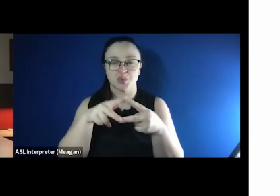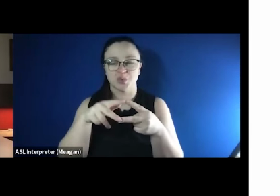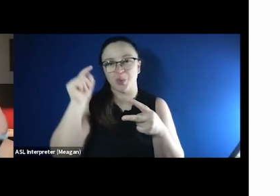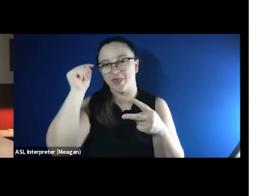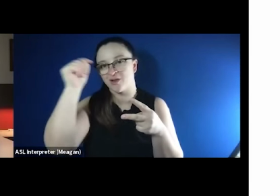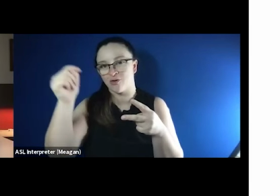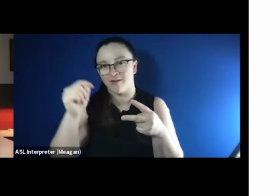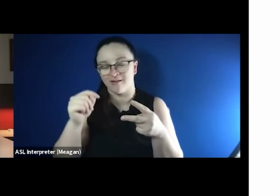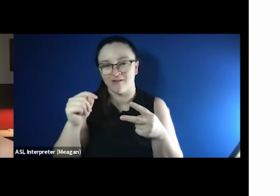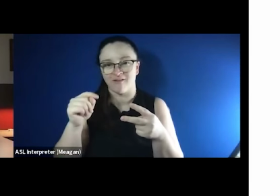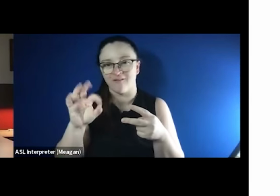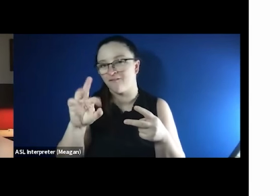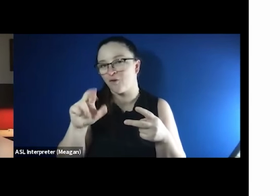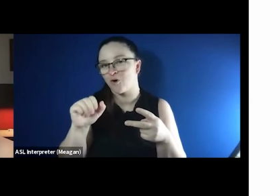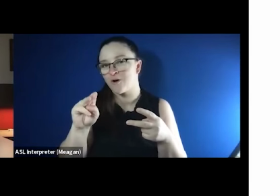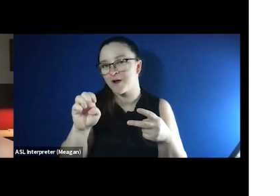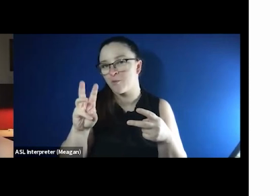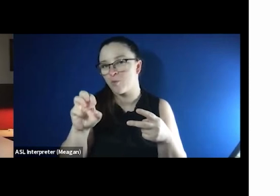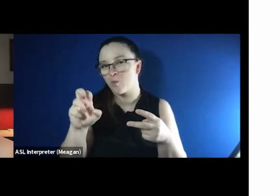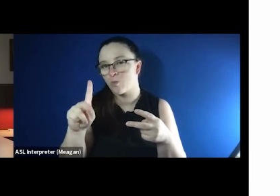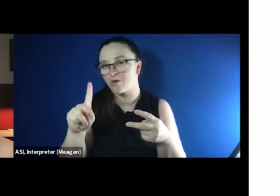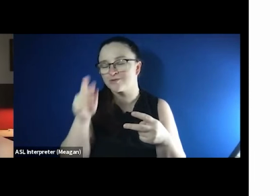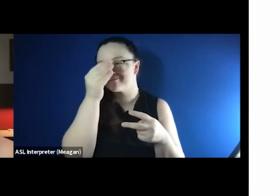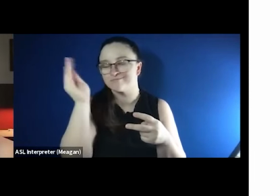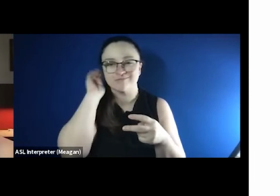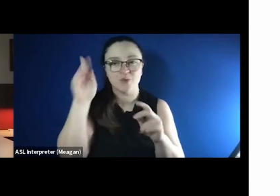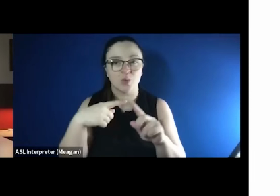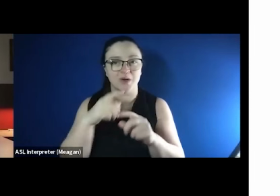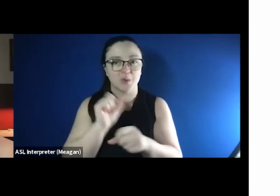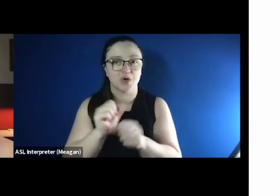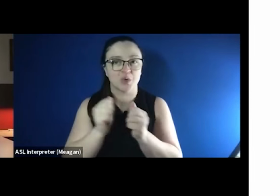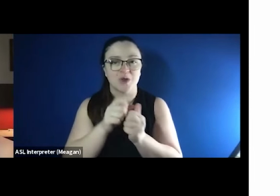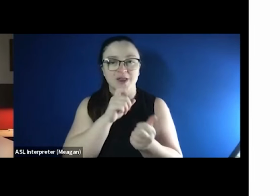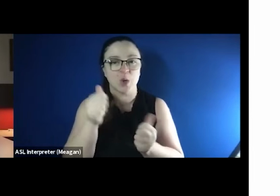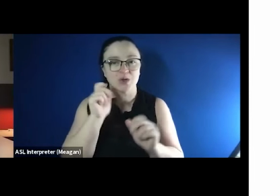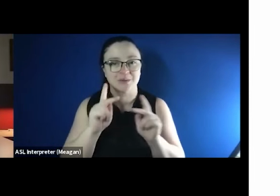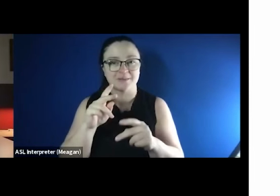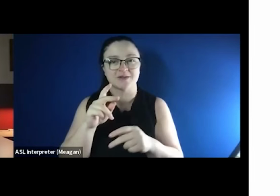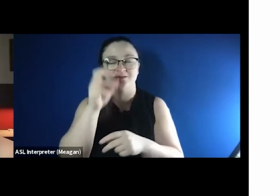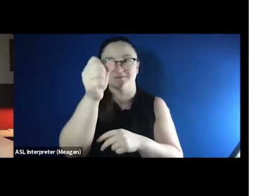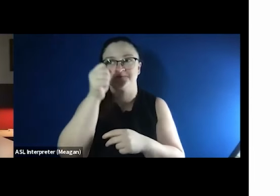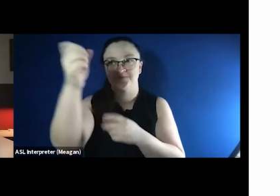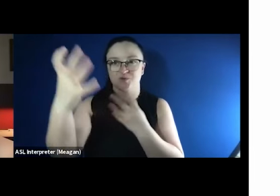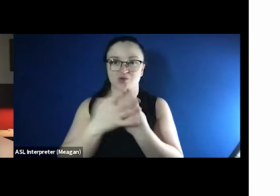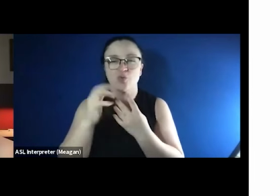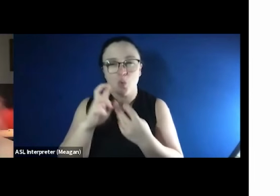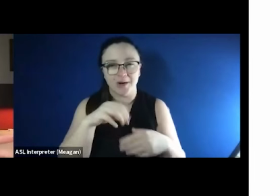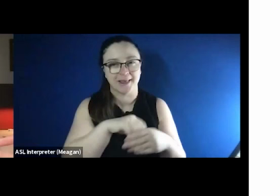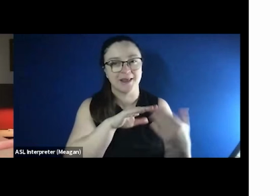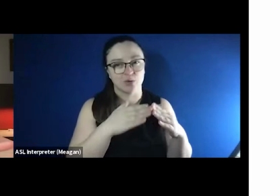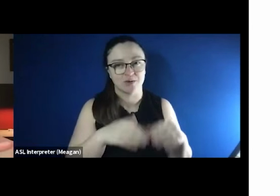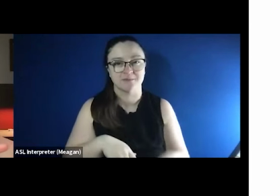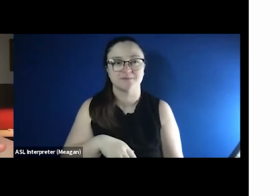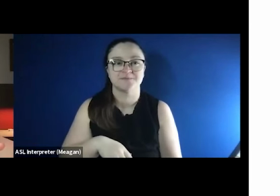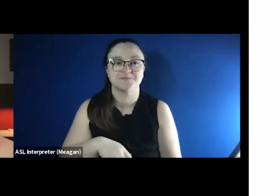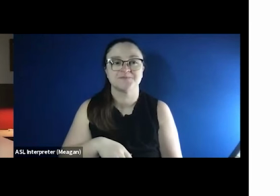frameworks, just things to keep in the back of your mind when working with older people in correctional settings or back in the community. So